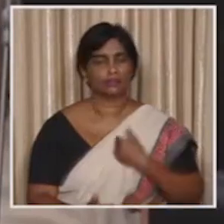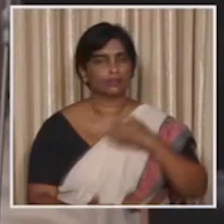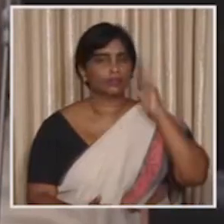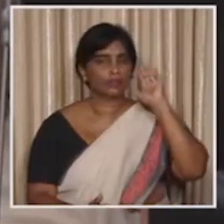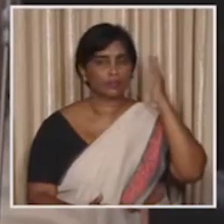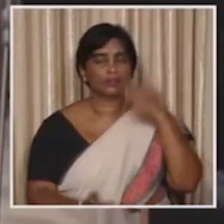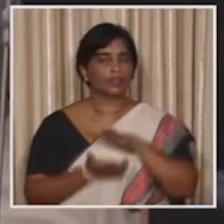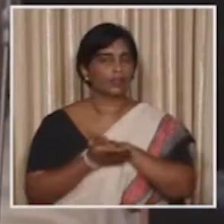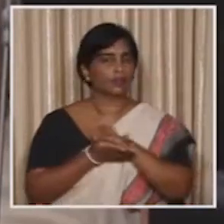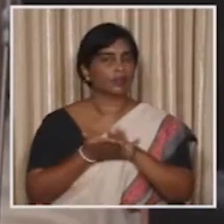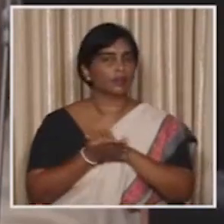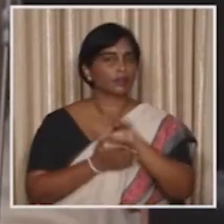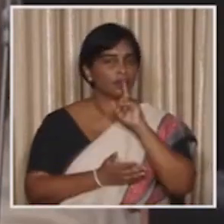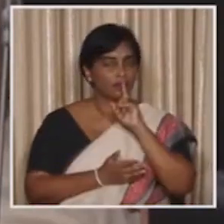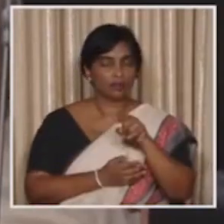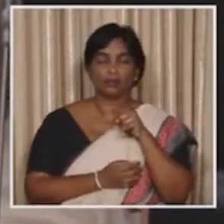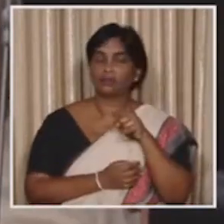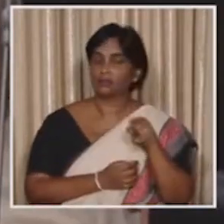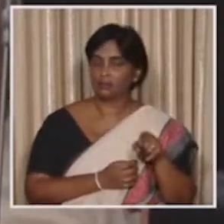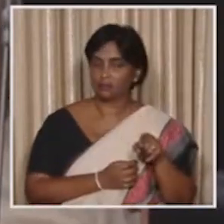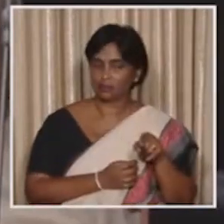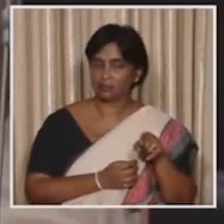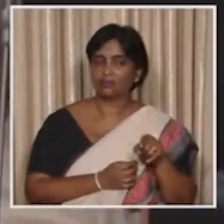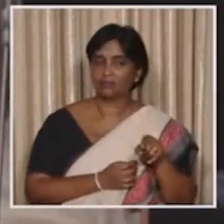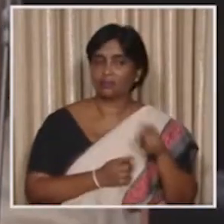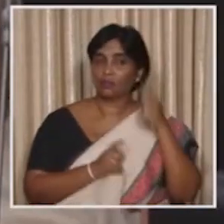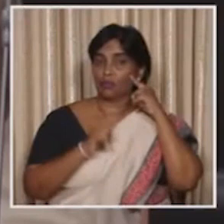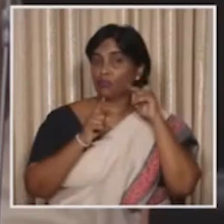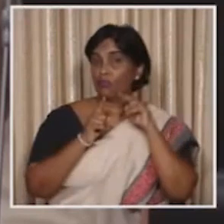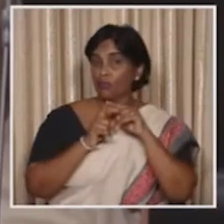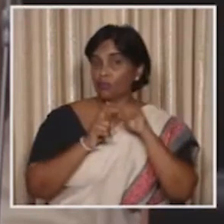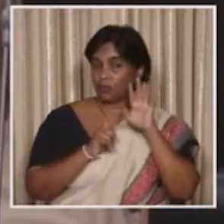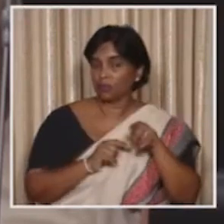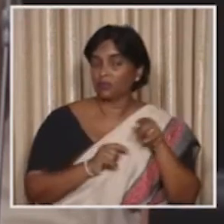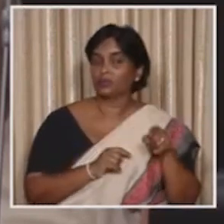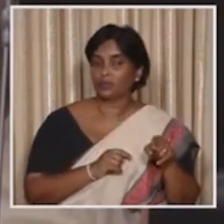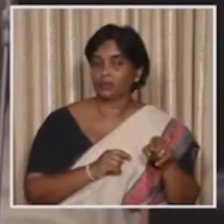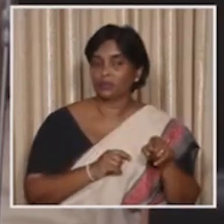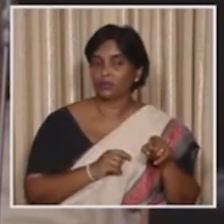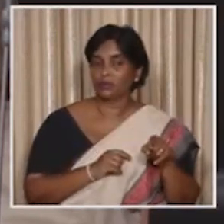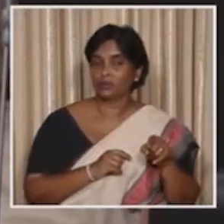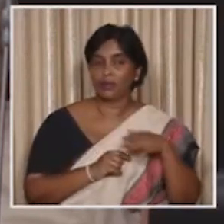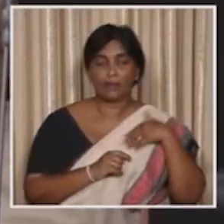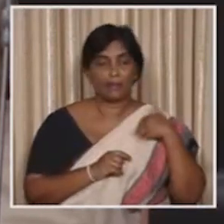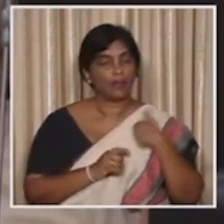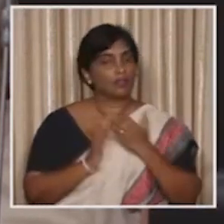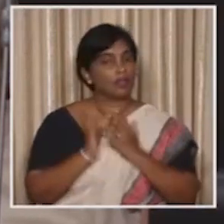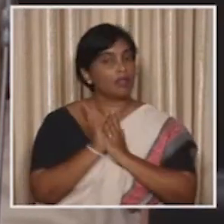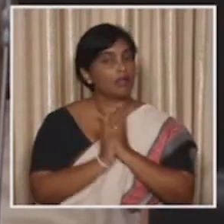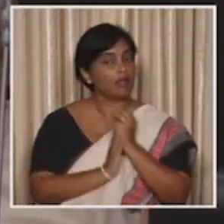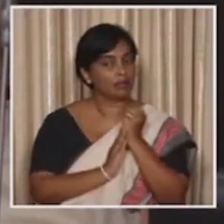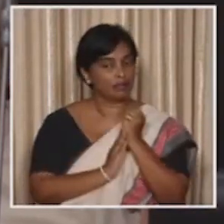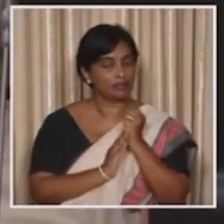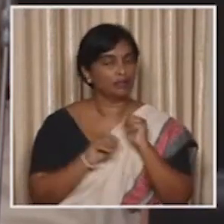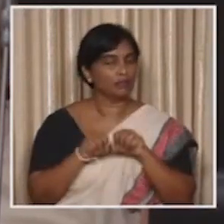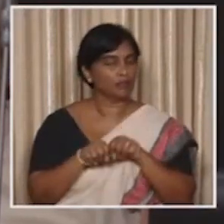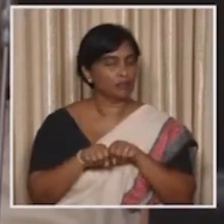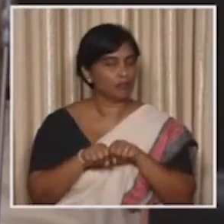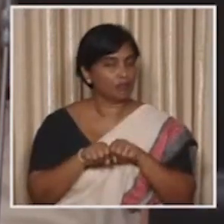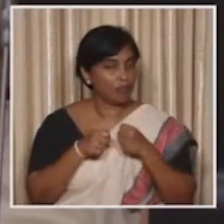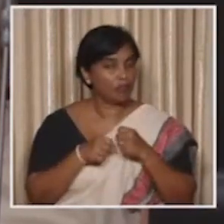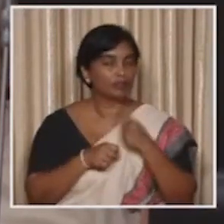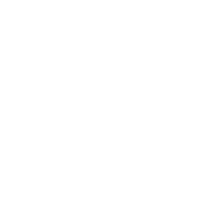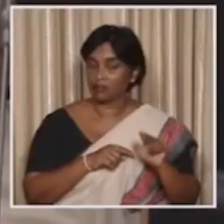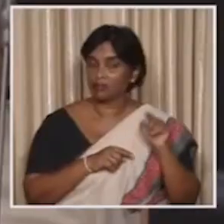pahadili karala tiyena me siddhiya tiyenne moolika aithivasikamak ullanghane kirima